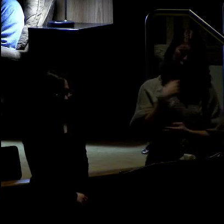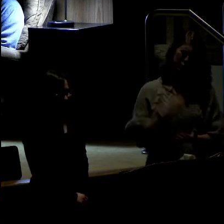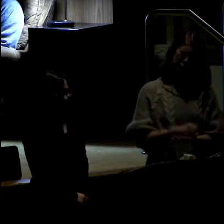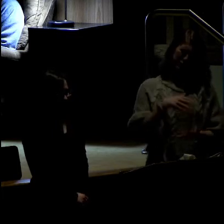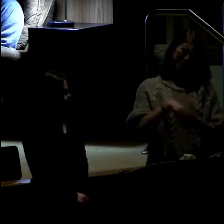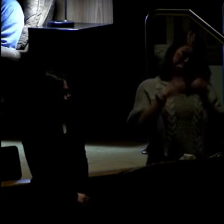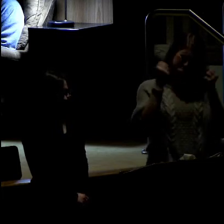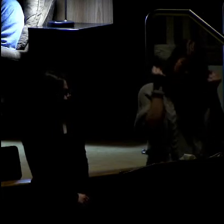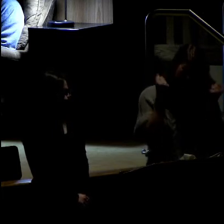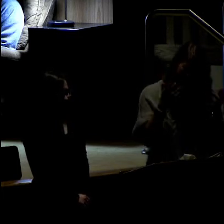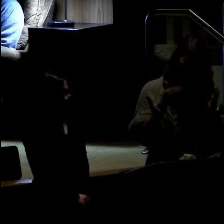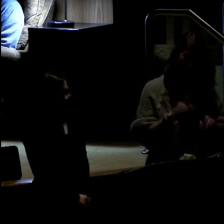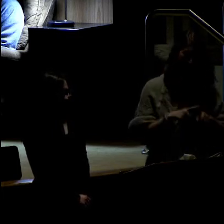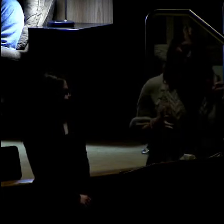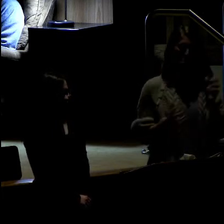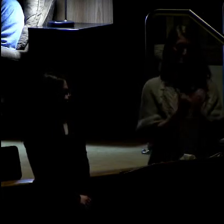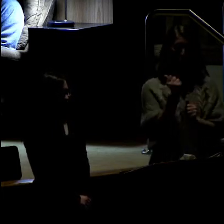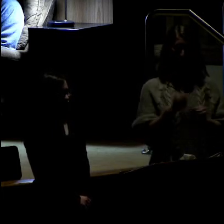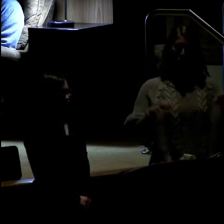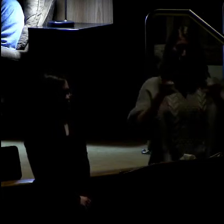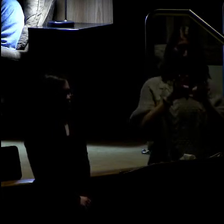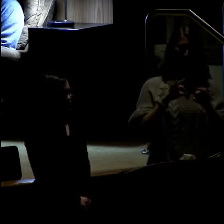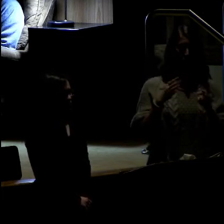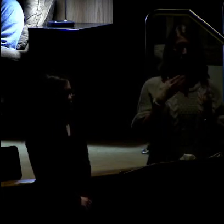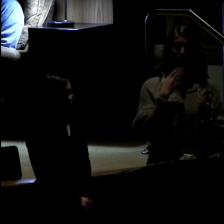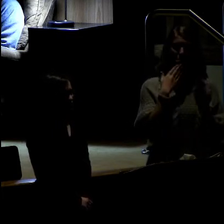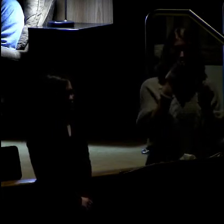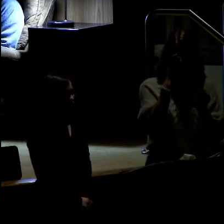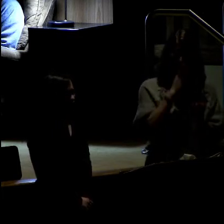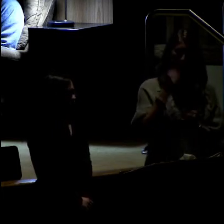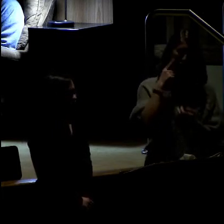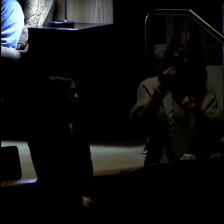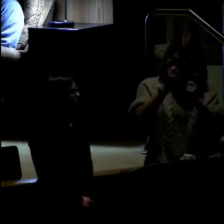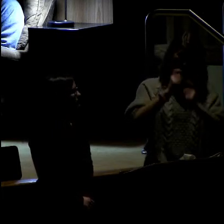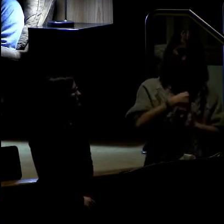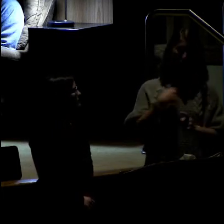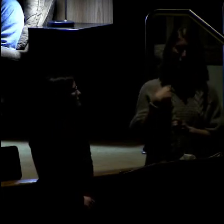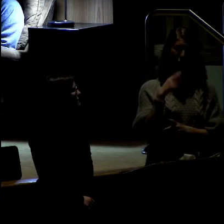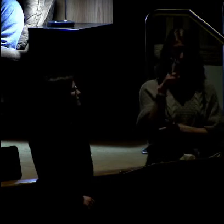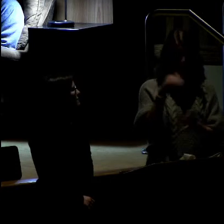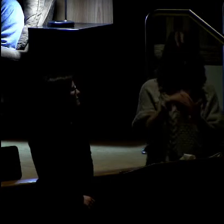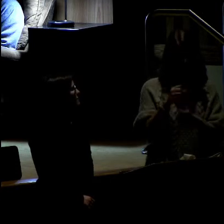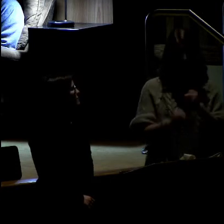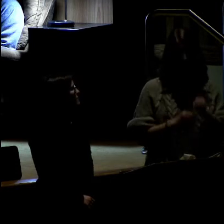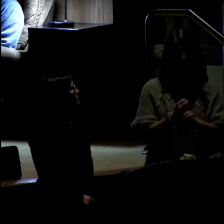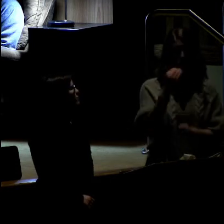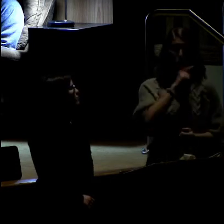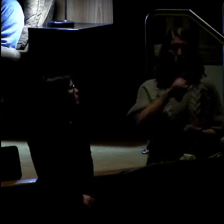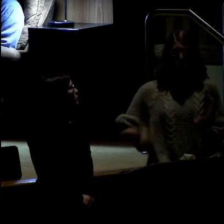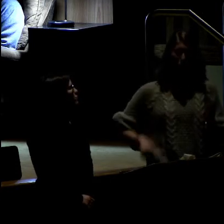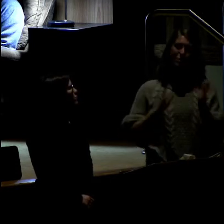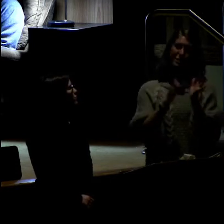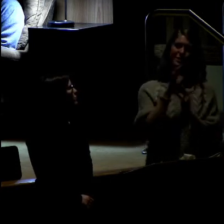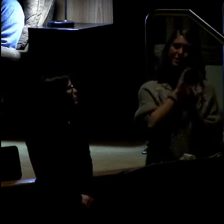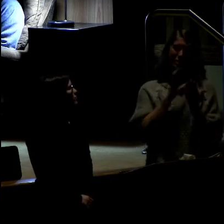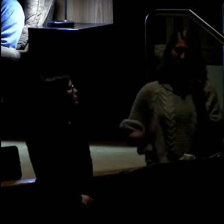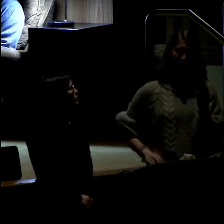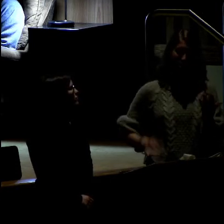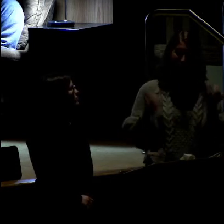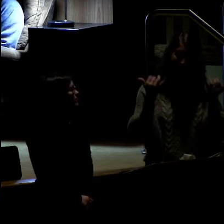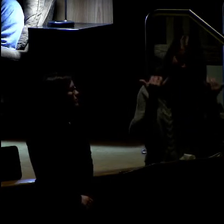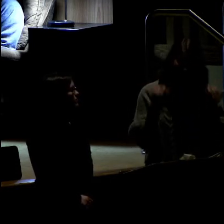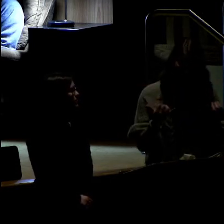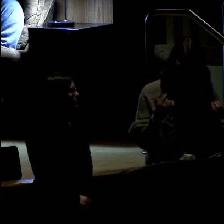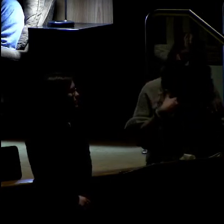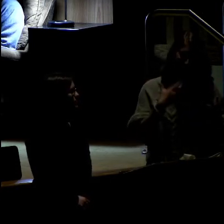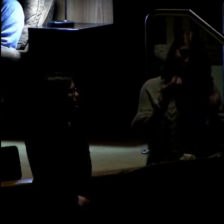lot of ways. But most importantly, let's be thankful for the gift that was given to us almost 2,000 years ago, the Lord Jesus Christ. Now, I